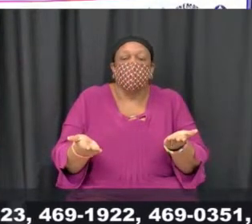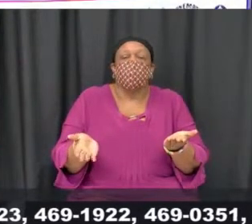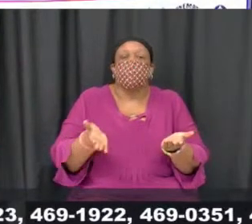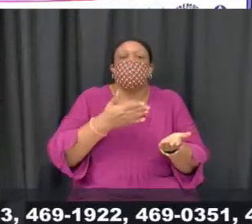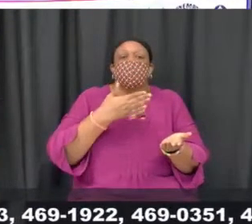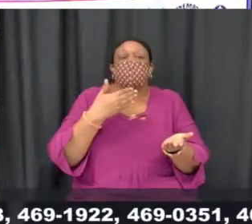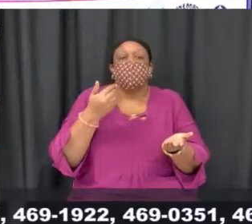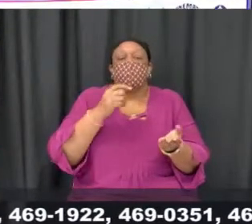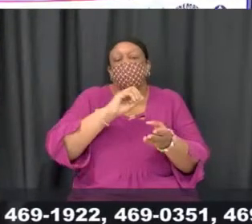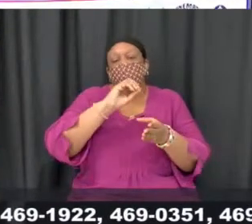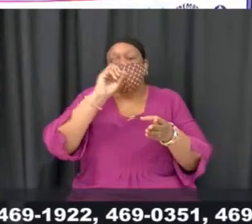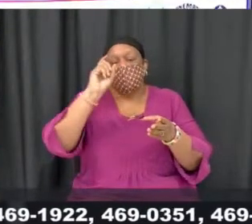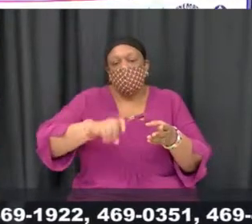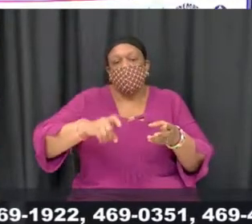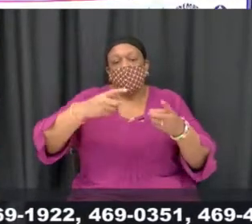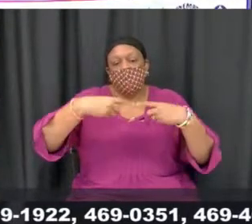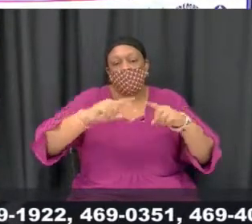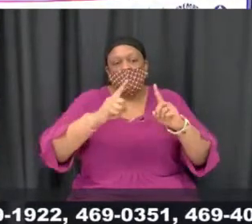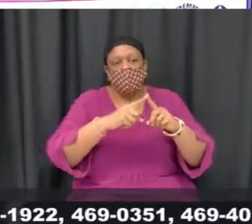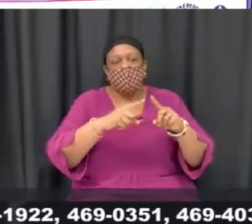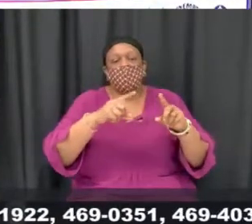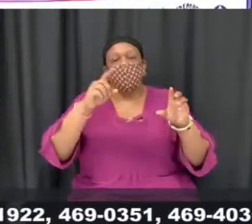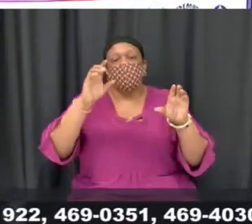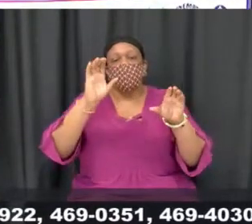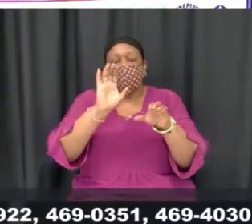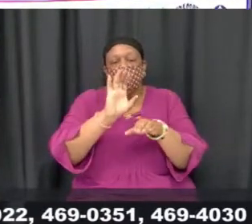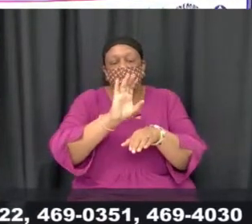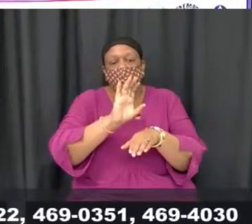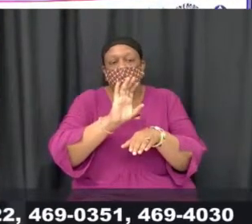RT-PCR test upon arrival?